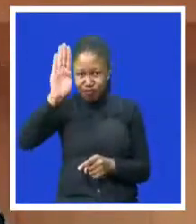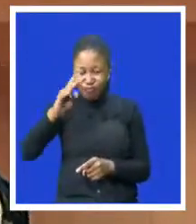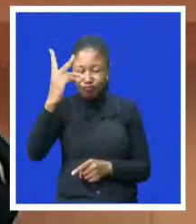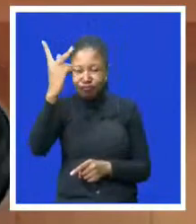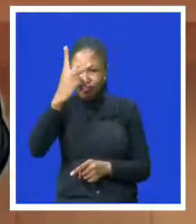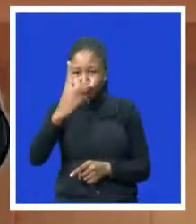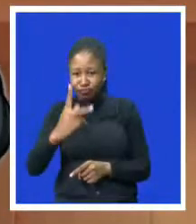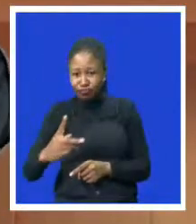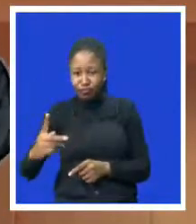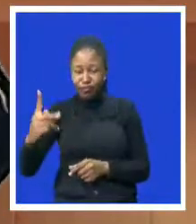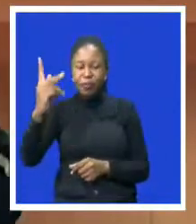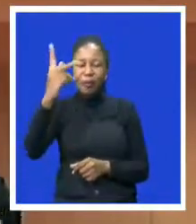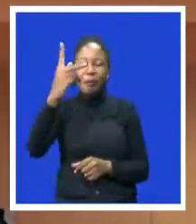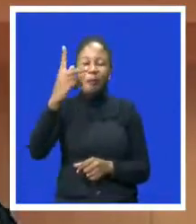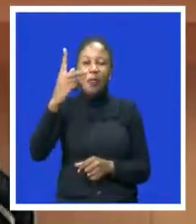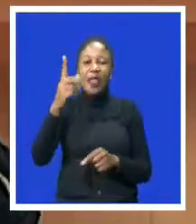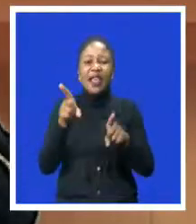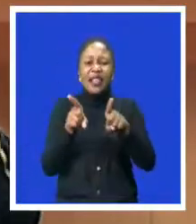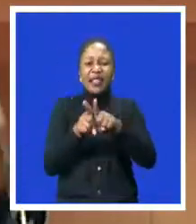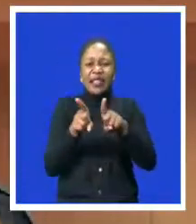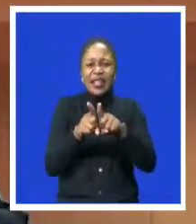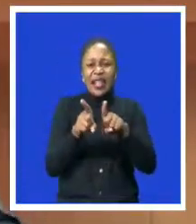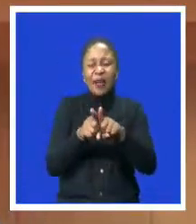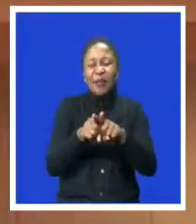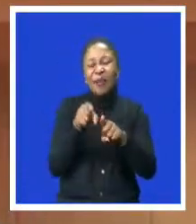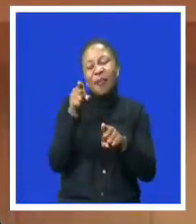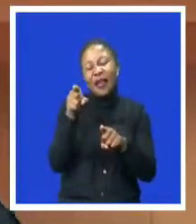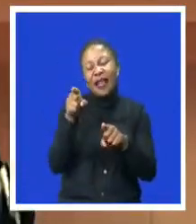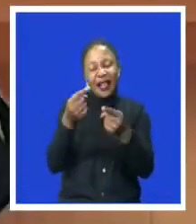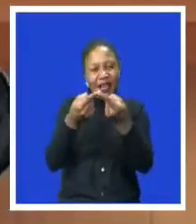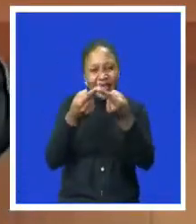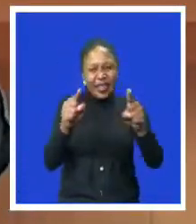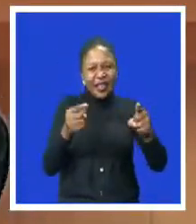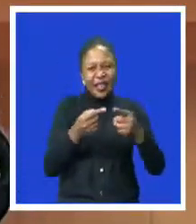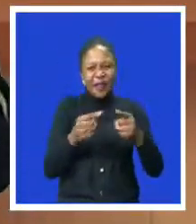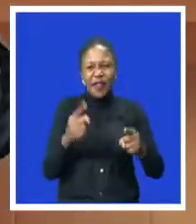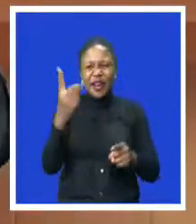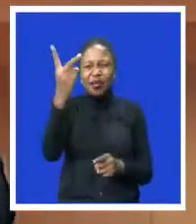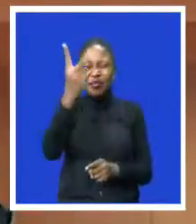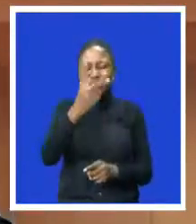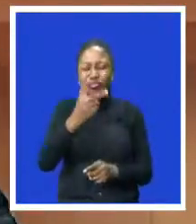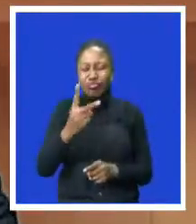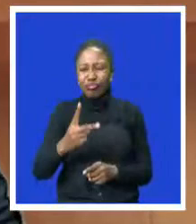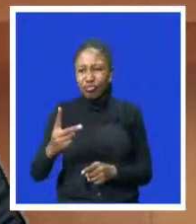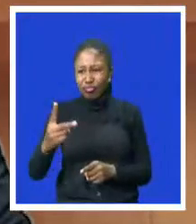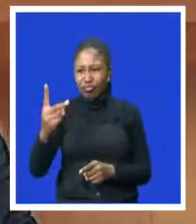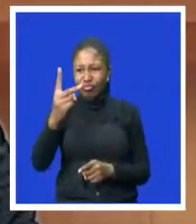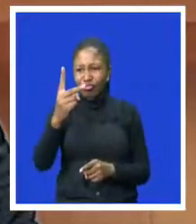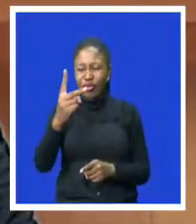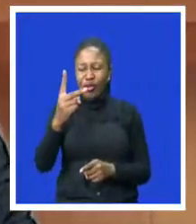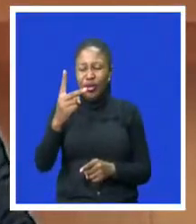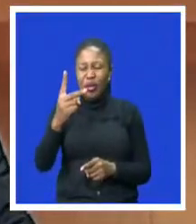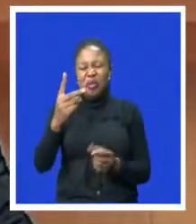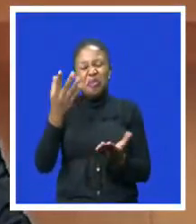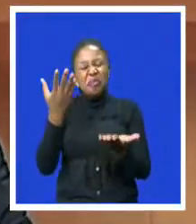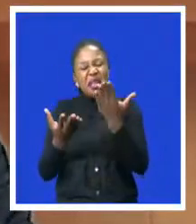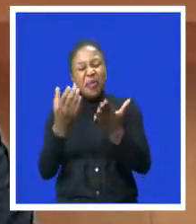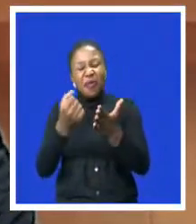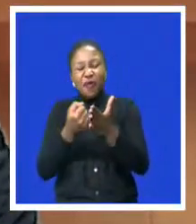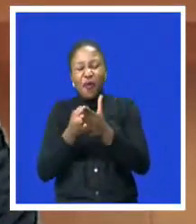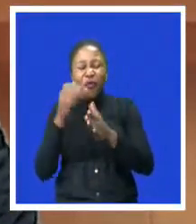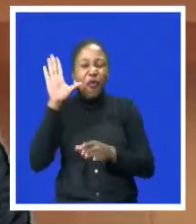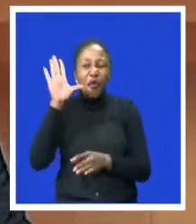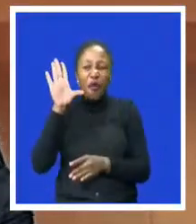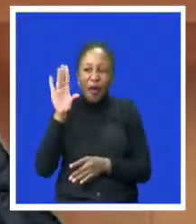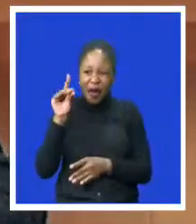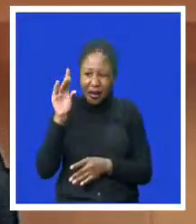drawings that they will find there were the types of animals that they